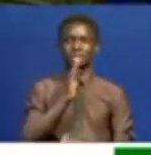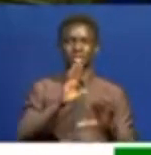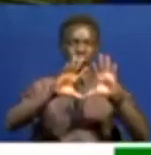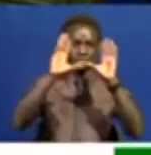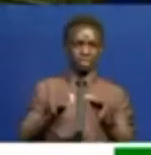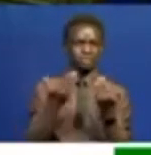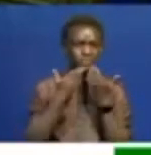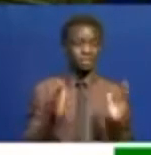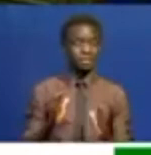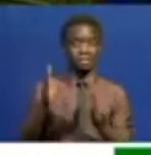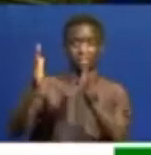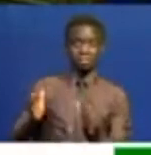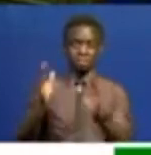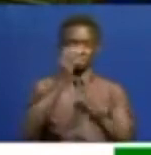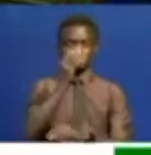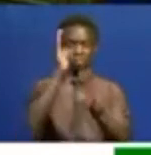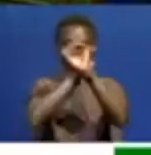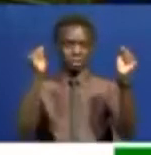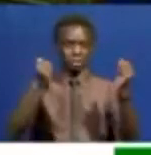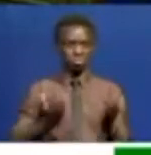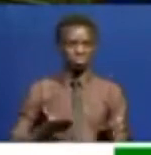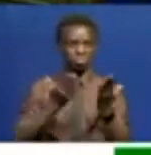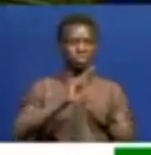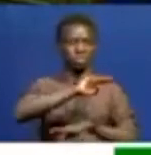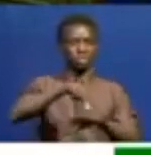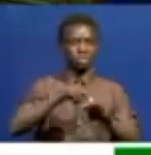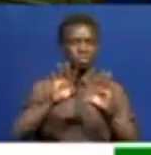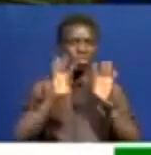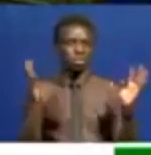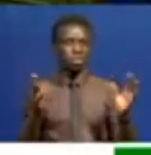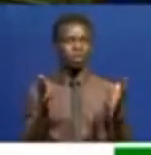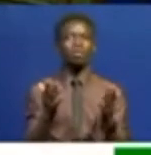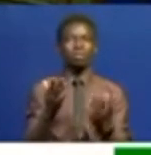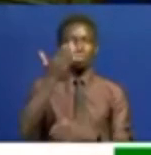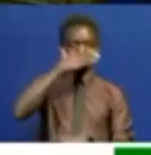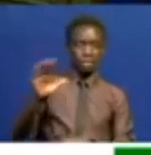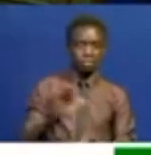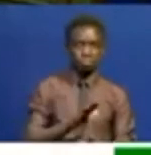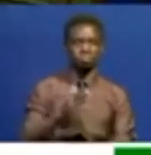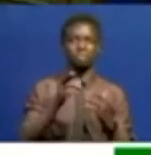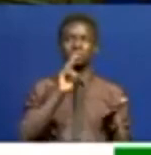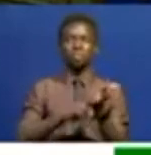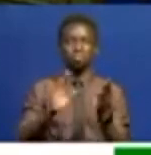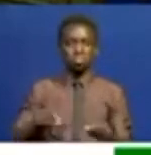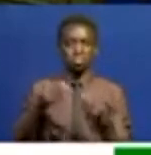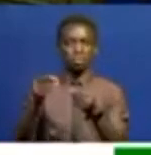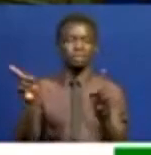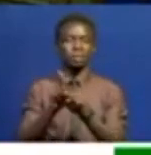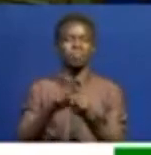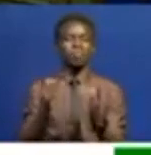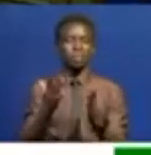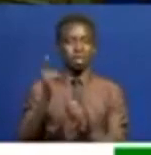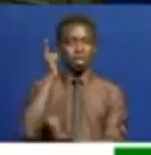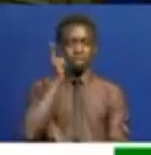head of state handed the speakers of the National Assembly and the Senate three reports as obligated by the law, namely, the 10th annual report